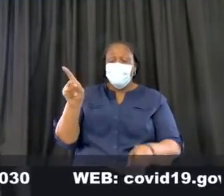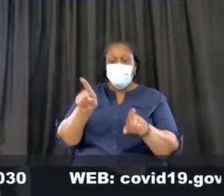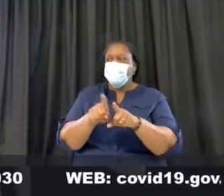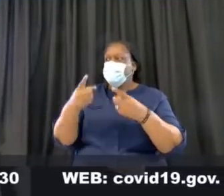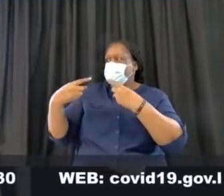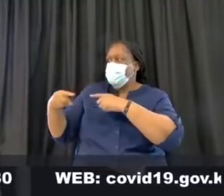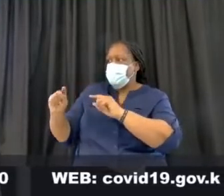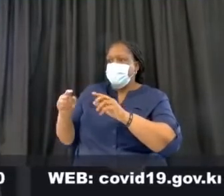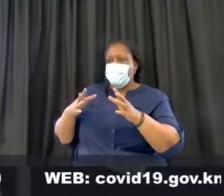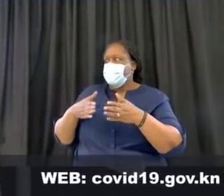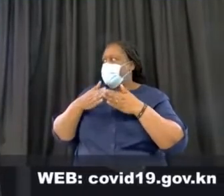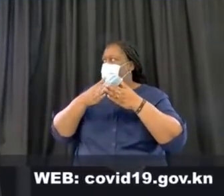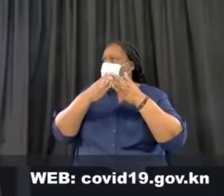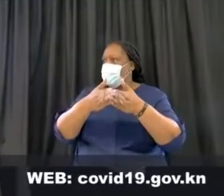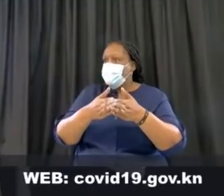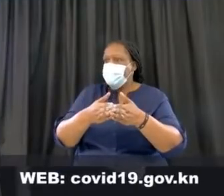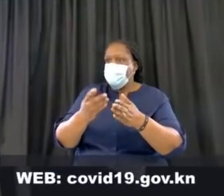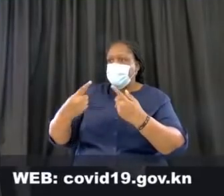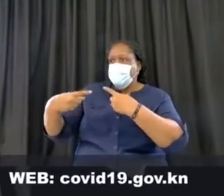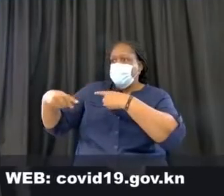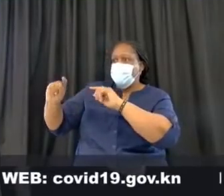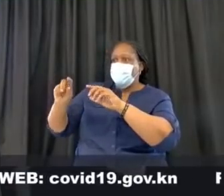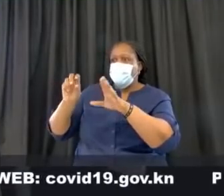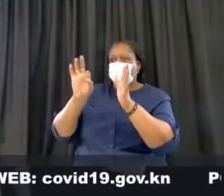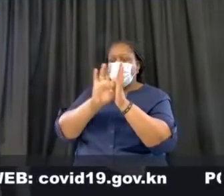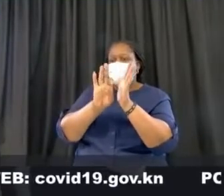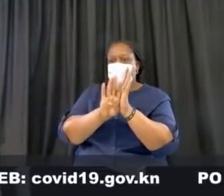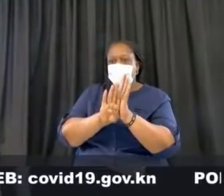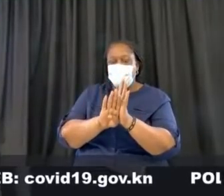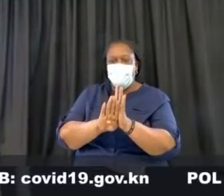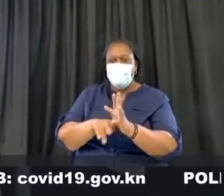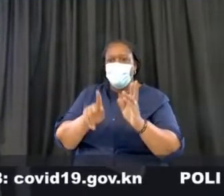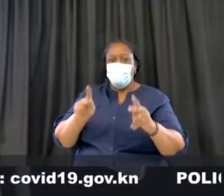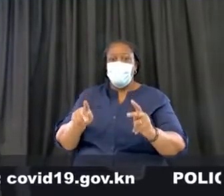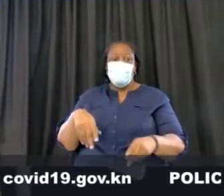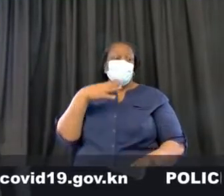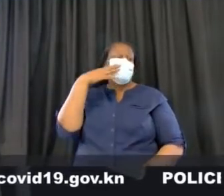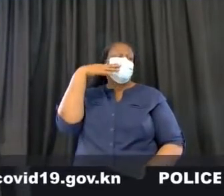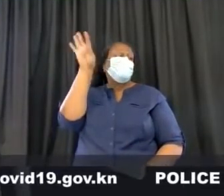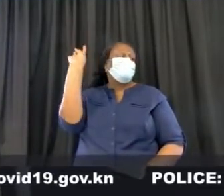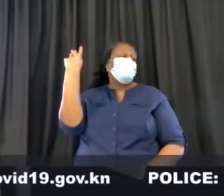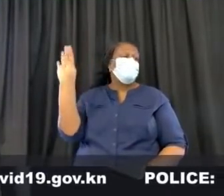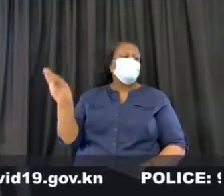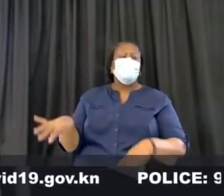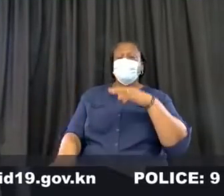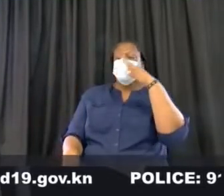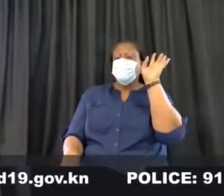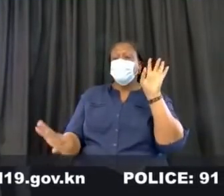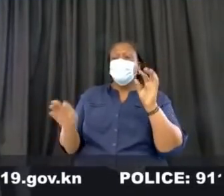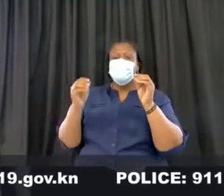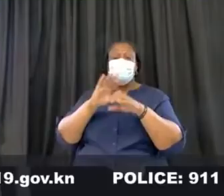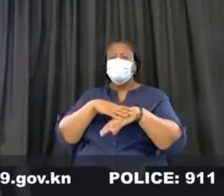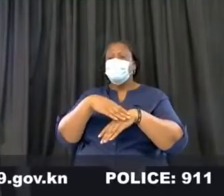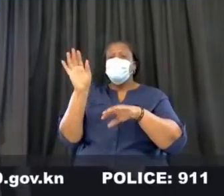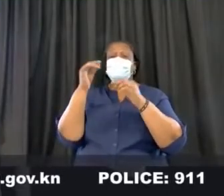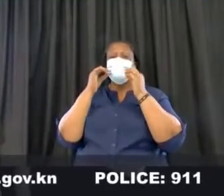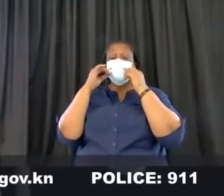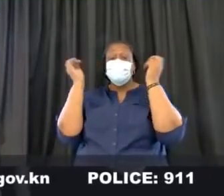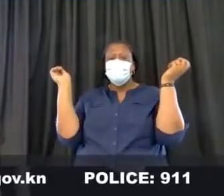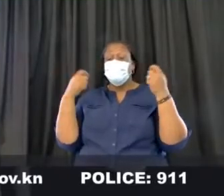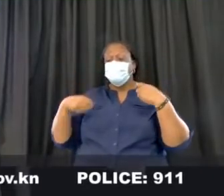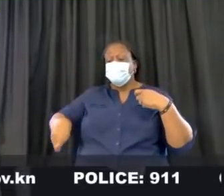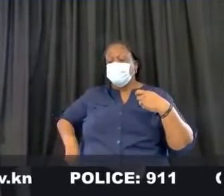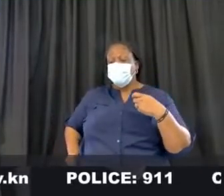ferry terminal, you go on the strip, and you see this nonchalant attitude of persons towards the control measures. Persons are not wearing their